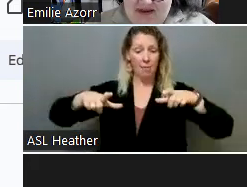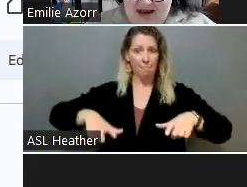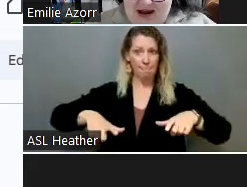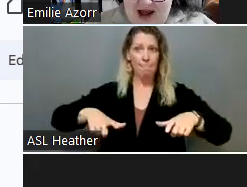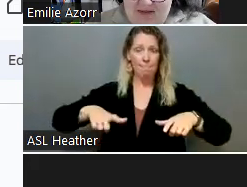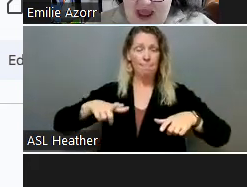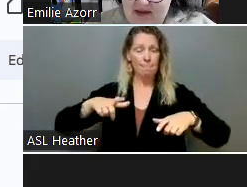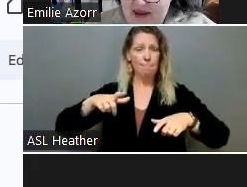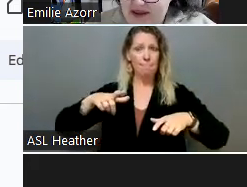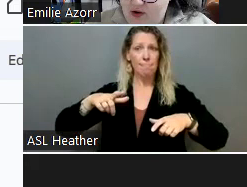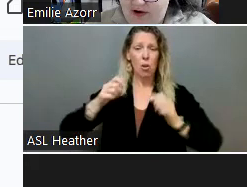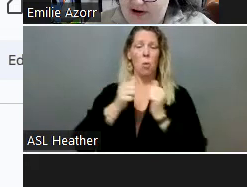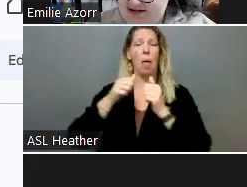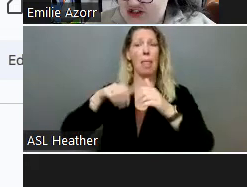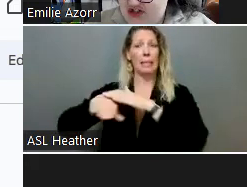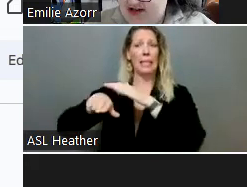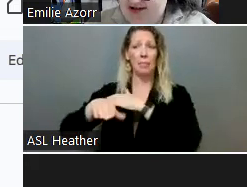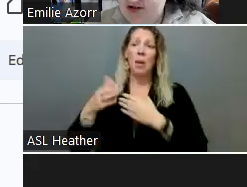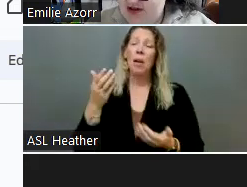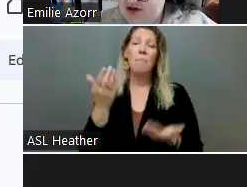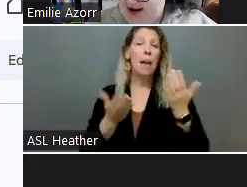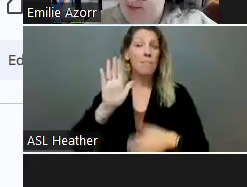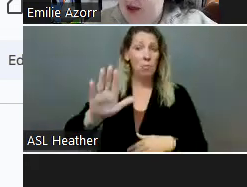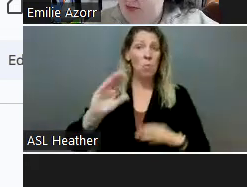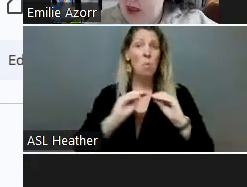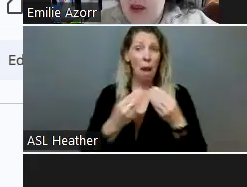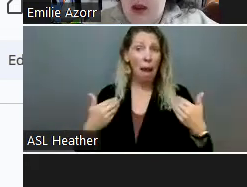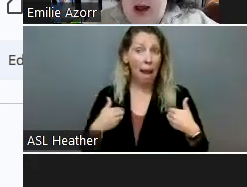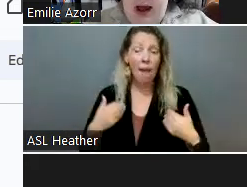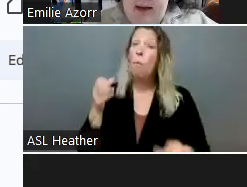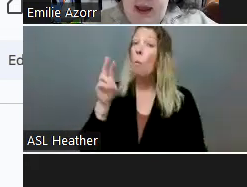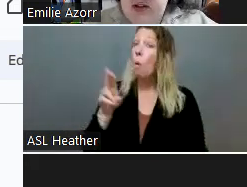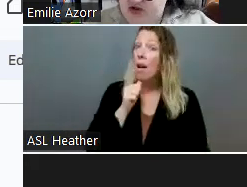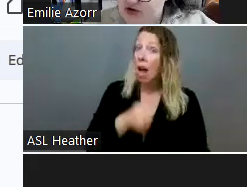accessibility? And maybe your organization does, or they don't have them.